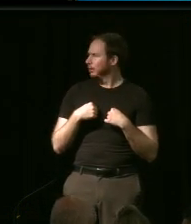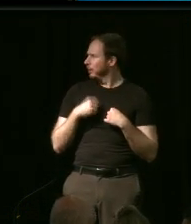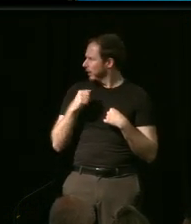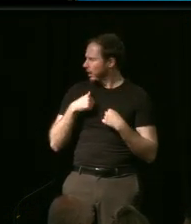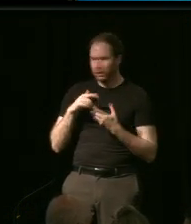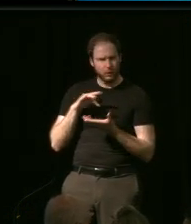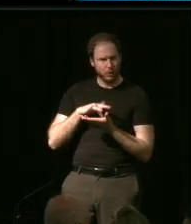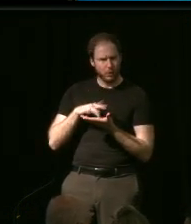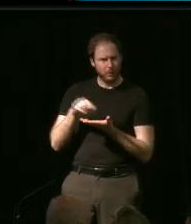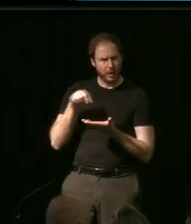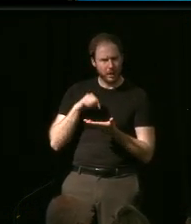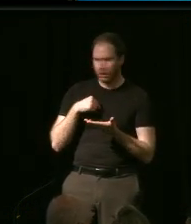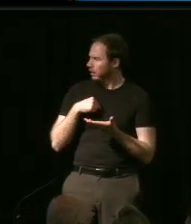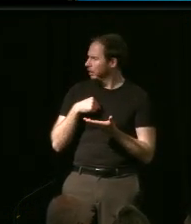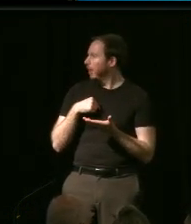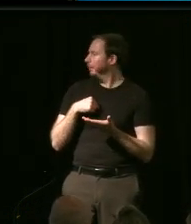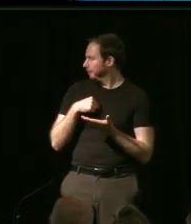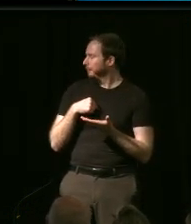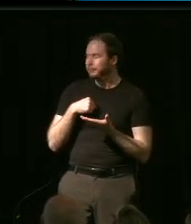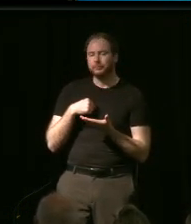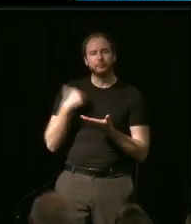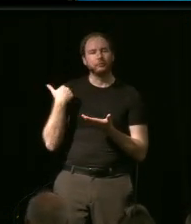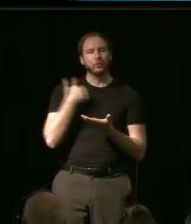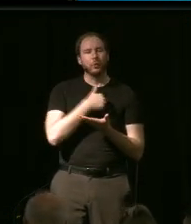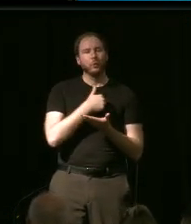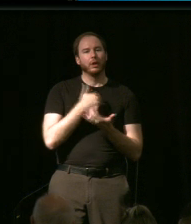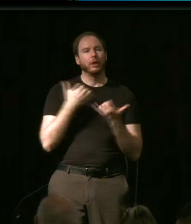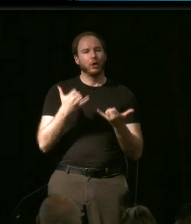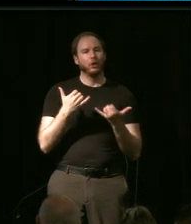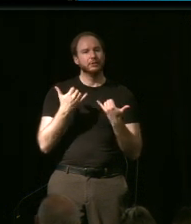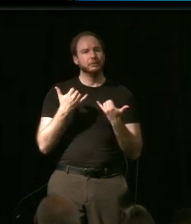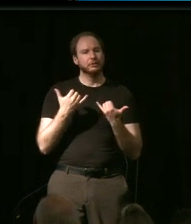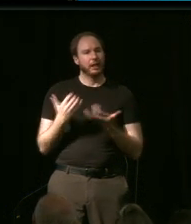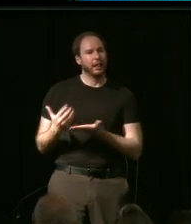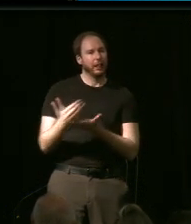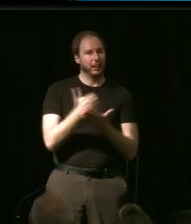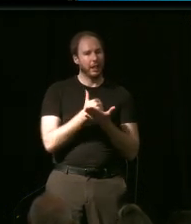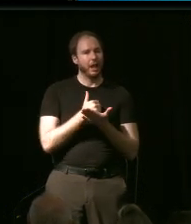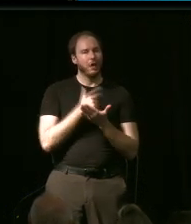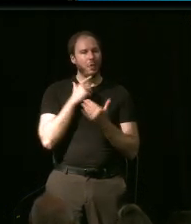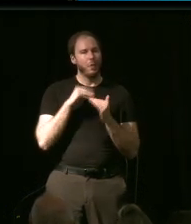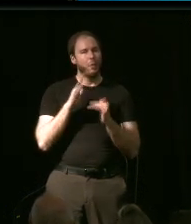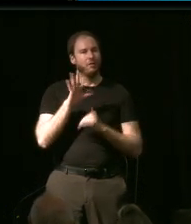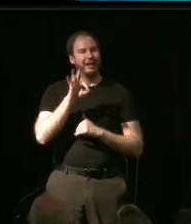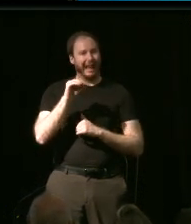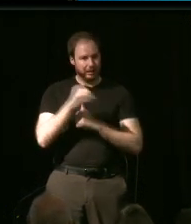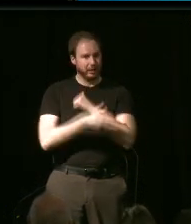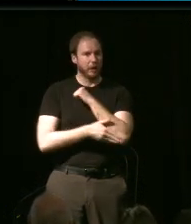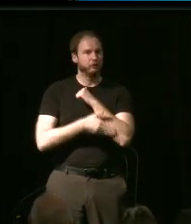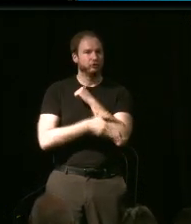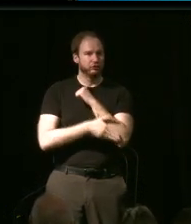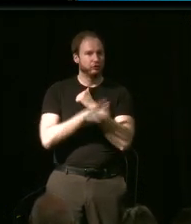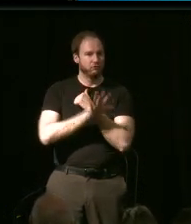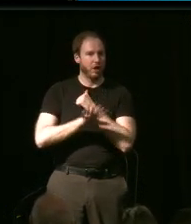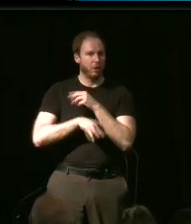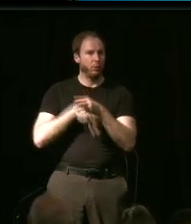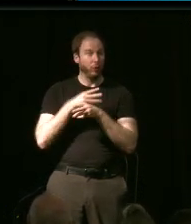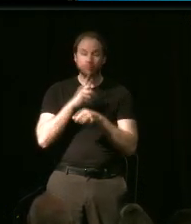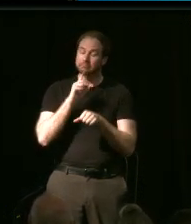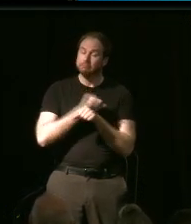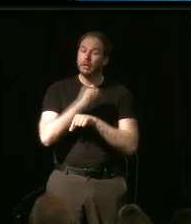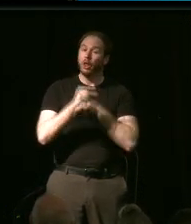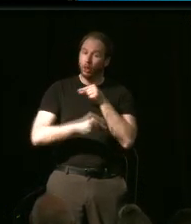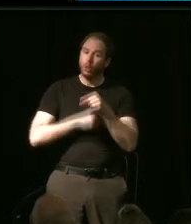back, actually. Yeah, we do currently collect data from 90 countries around the world, so it is a